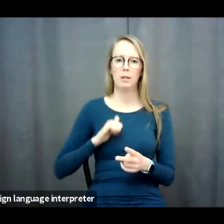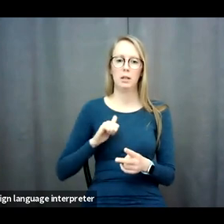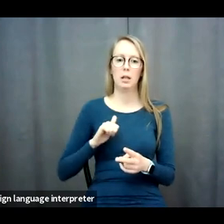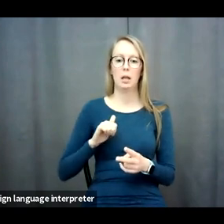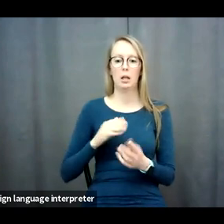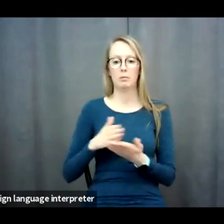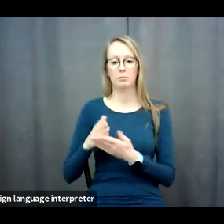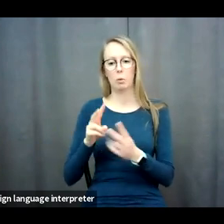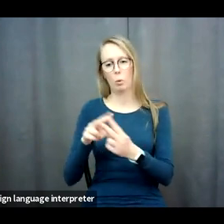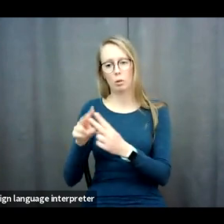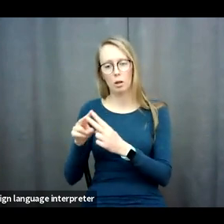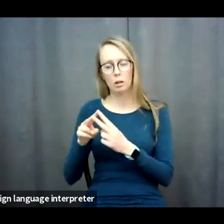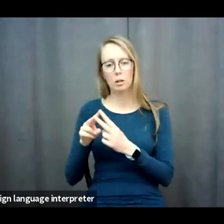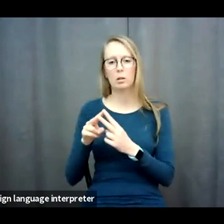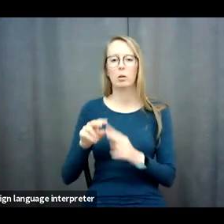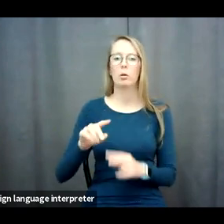contacts, and then